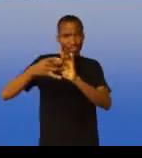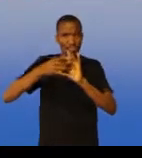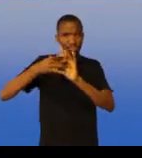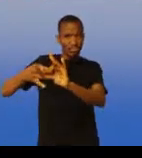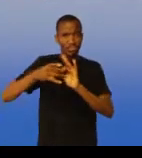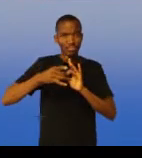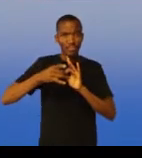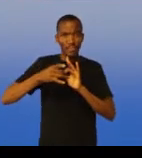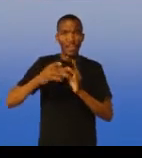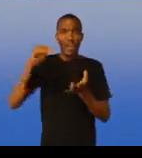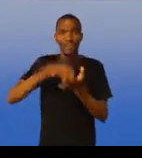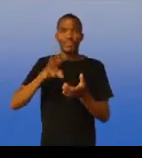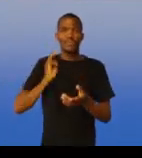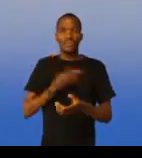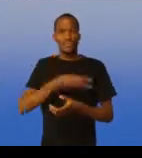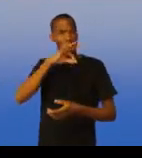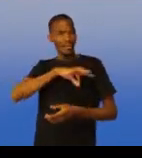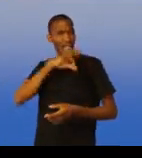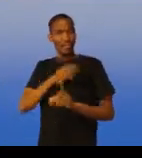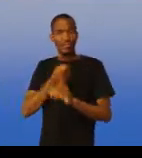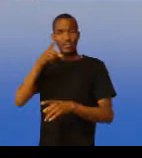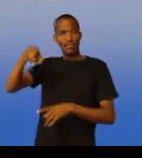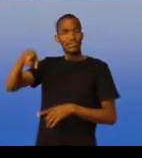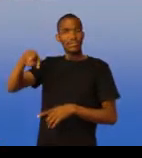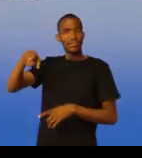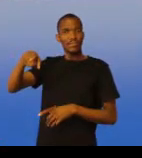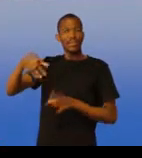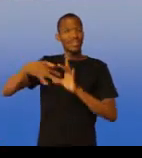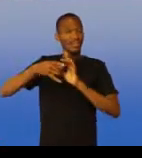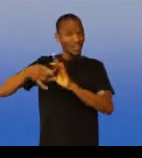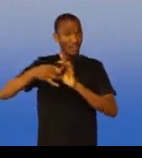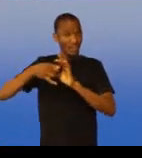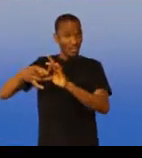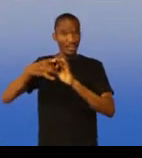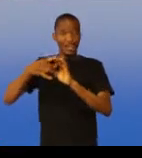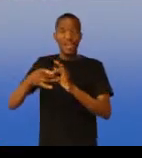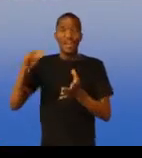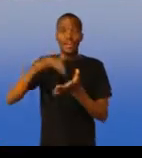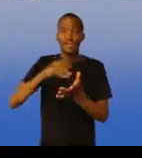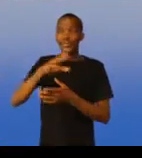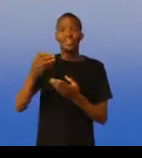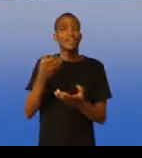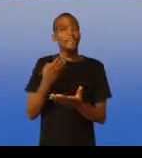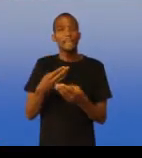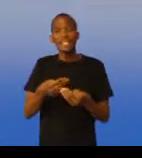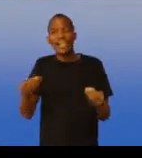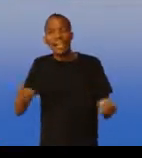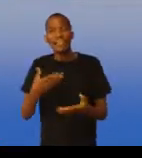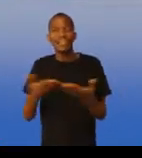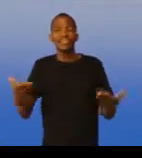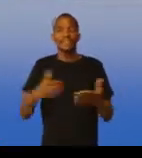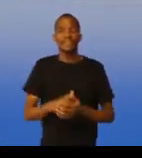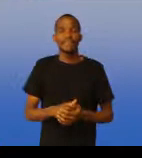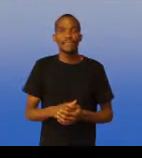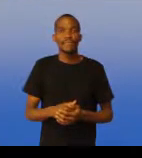and we have benefited immensely from that relationship, both aspirationally and in material terms. There's